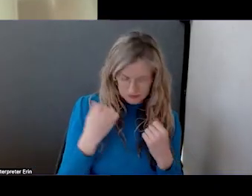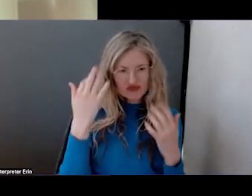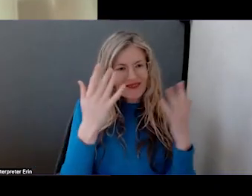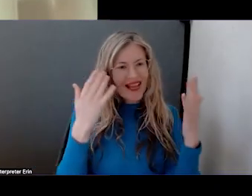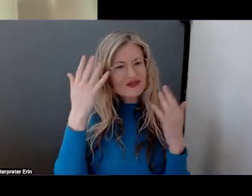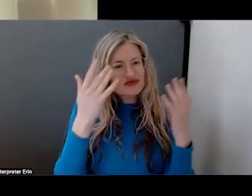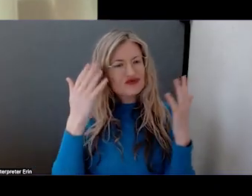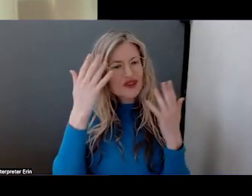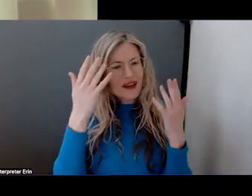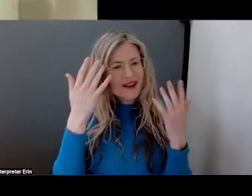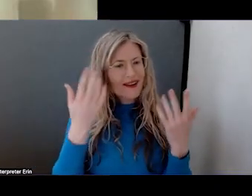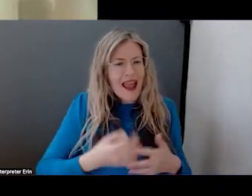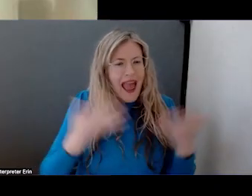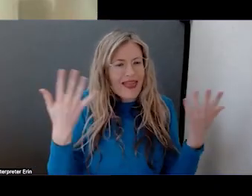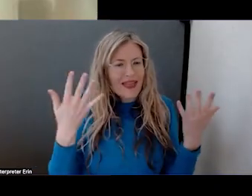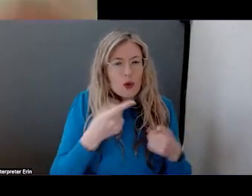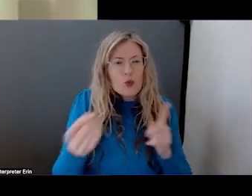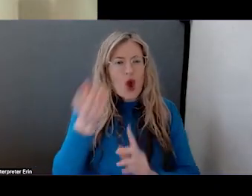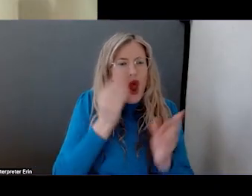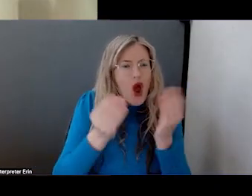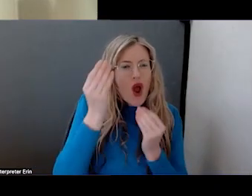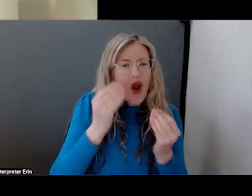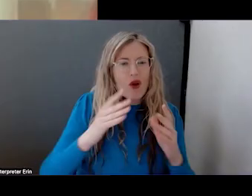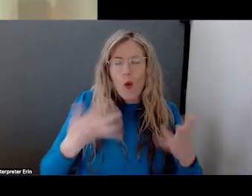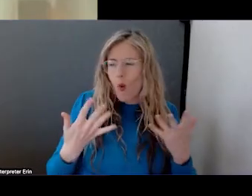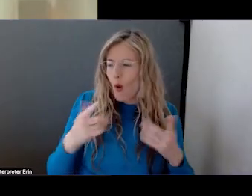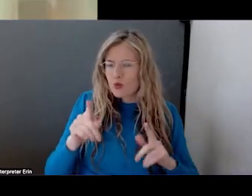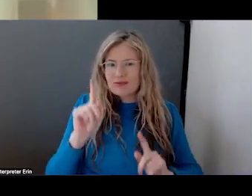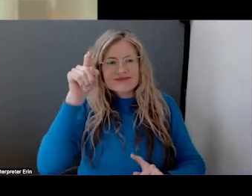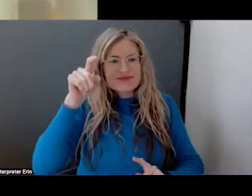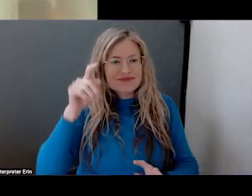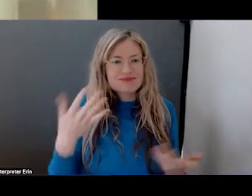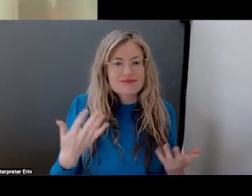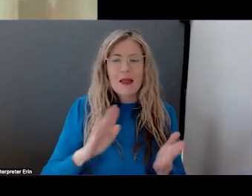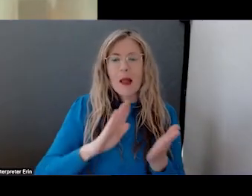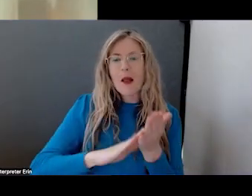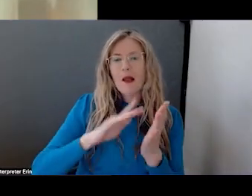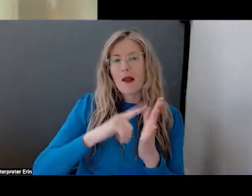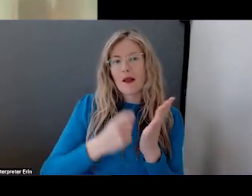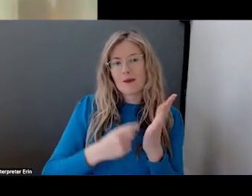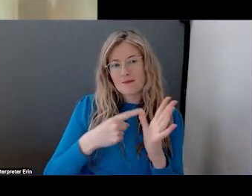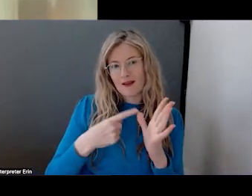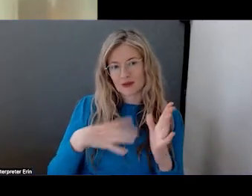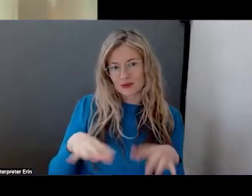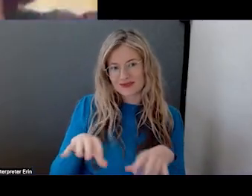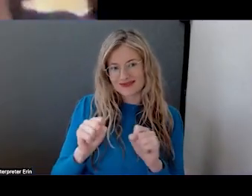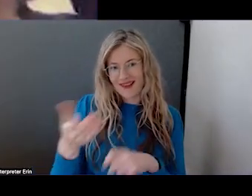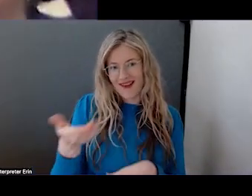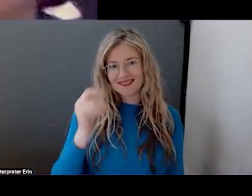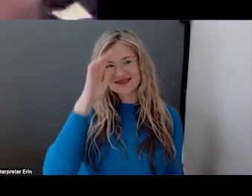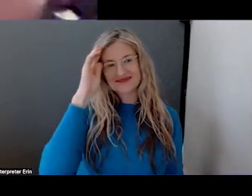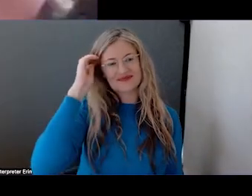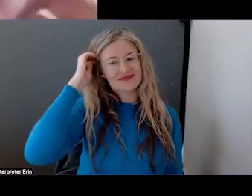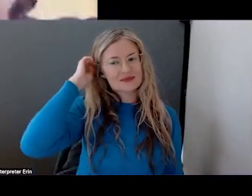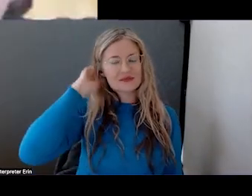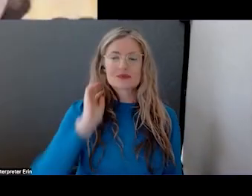a teaching, something that you learned? Marta, would you like to start? Well,